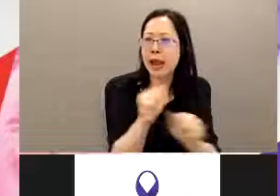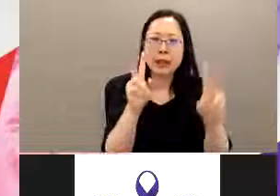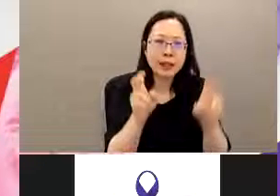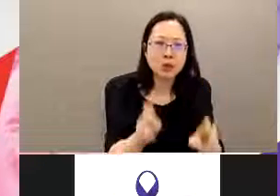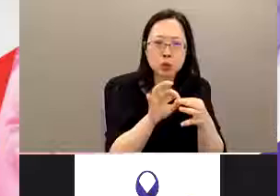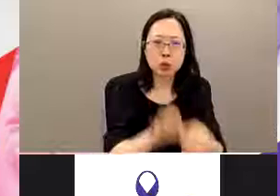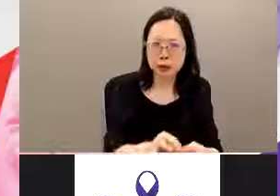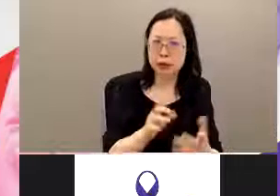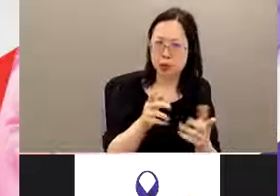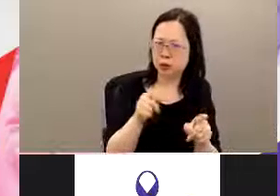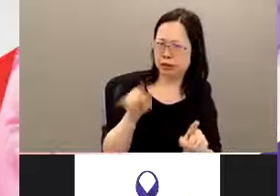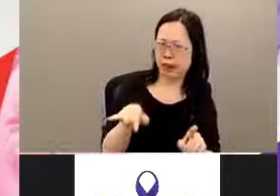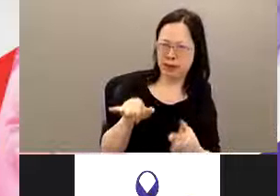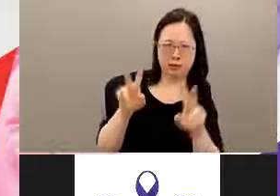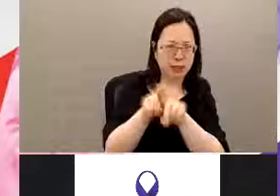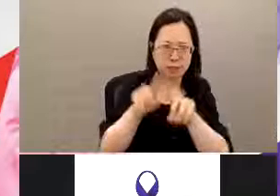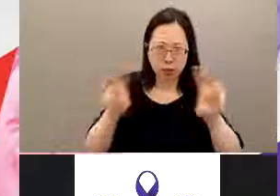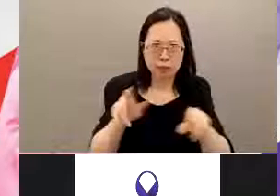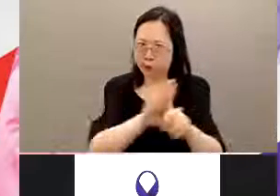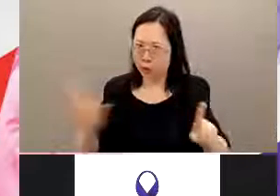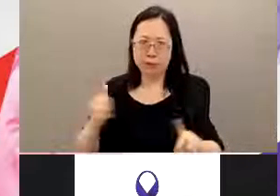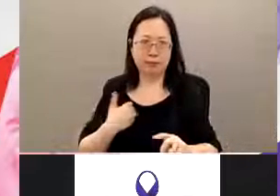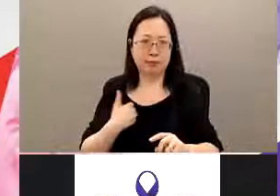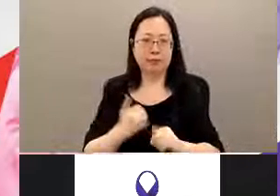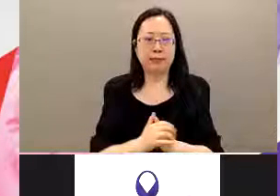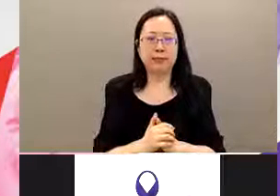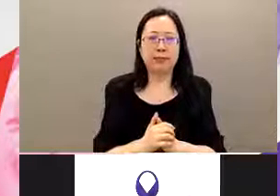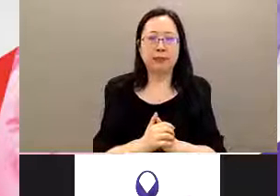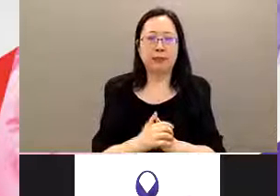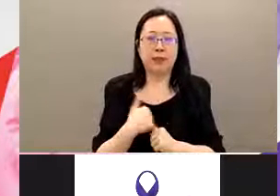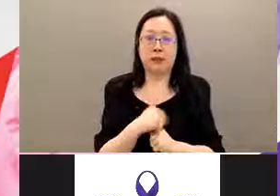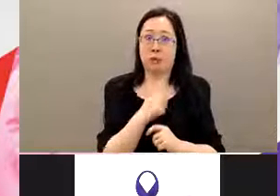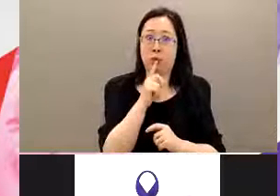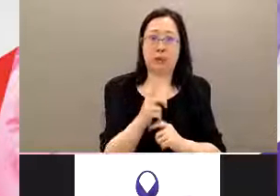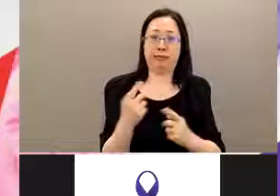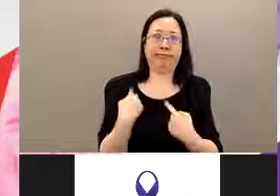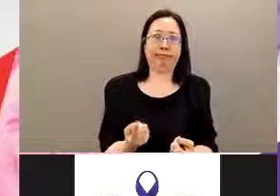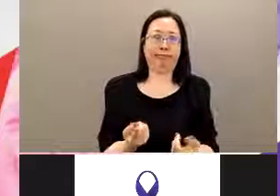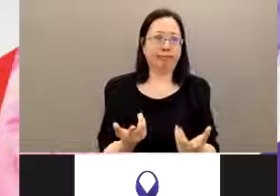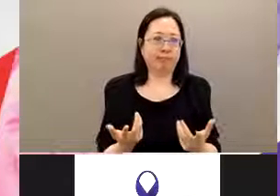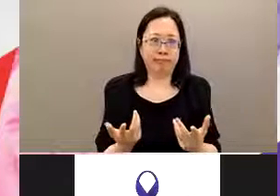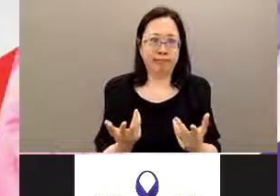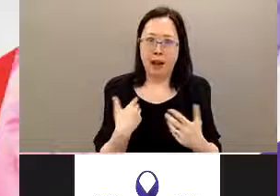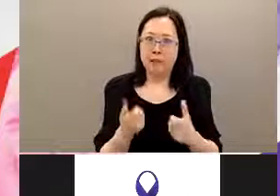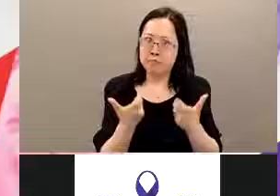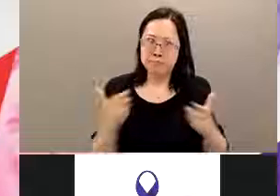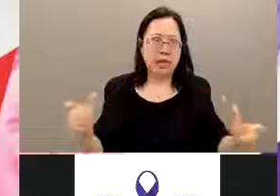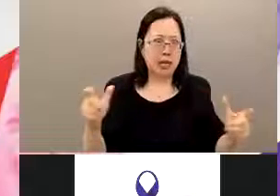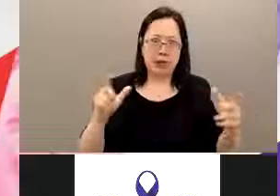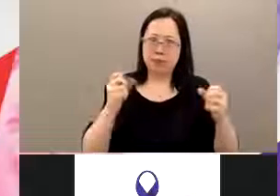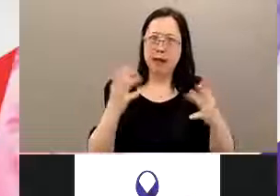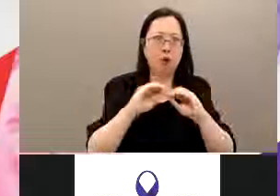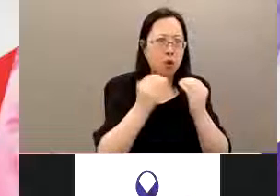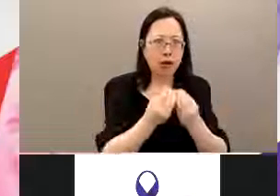prevention of elder abuse across the country. So we have a large network of supporters